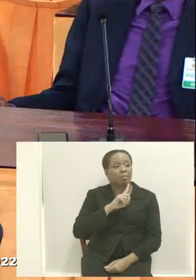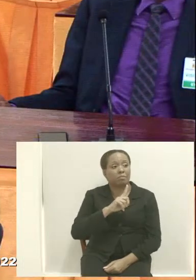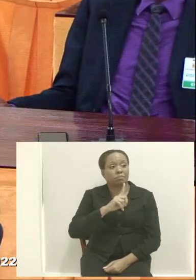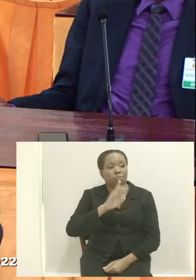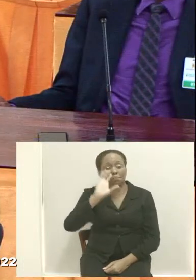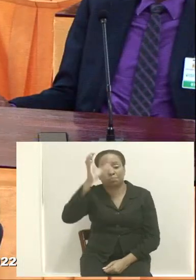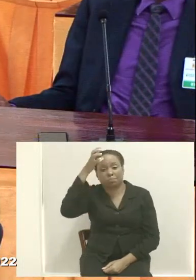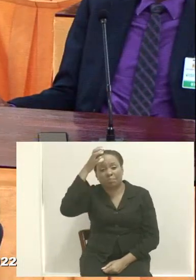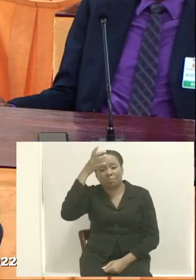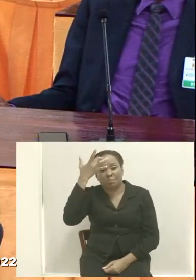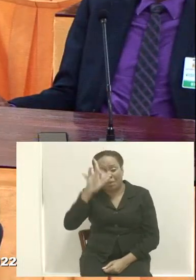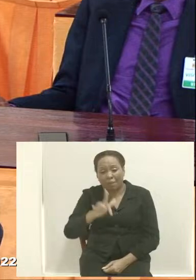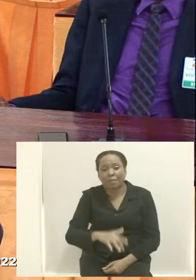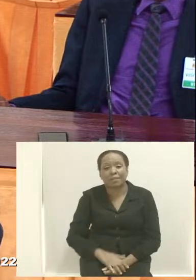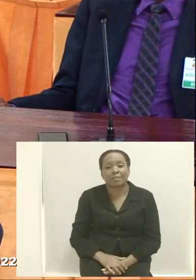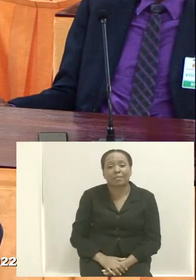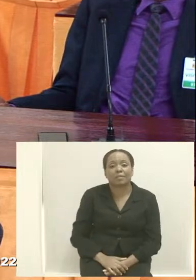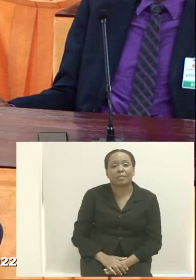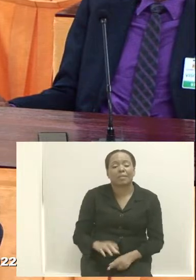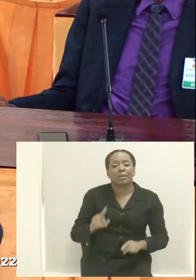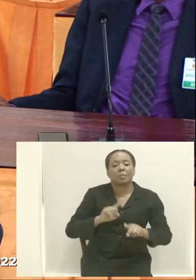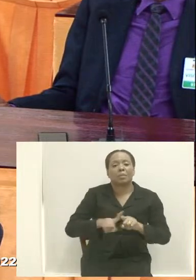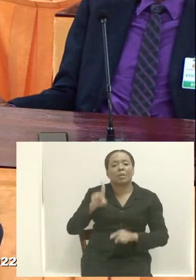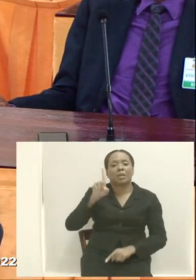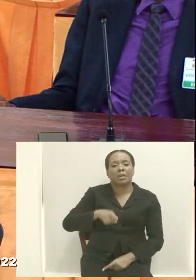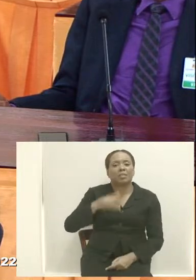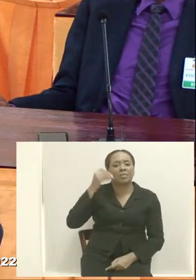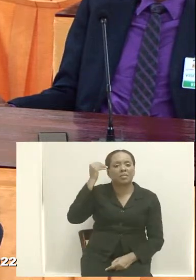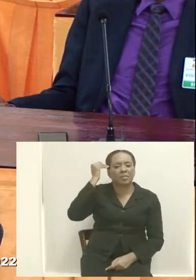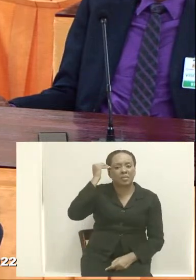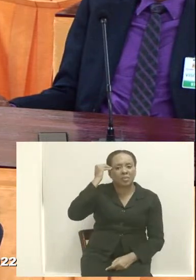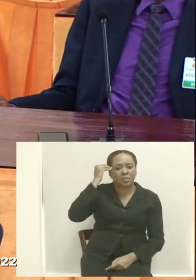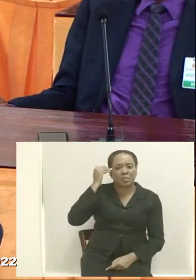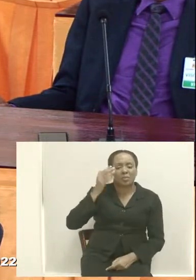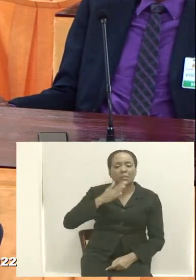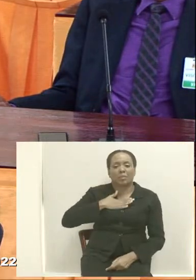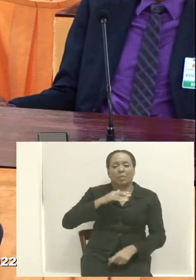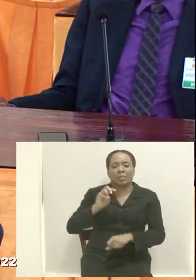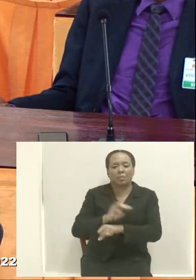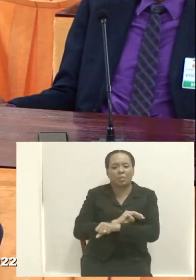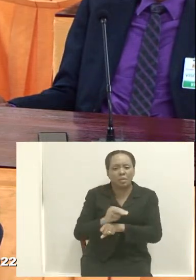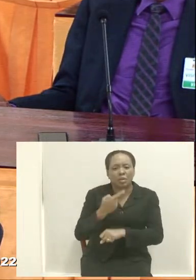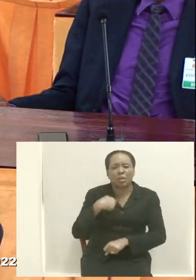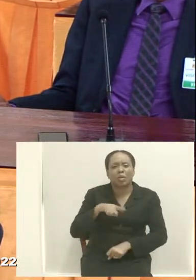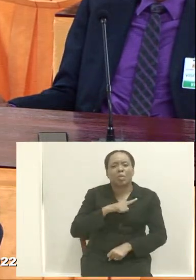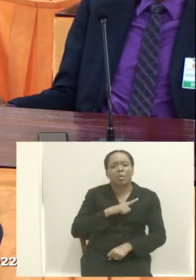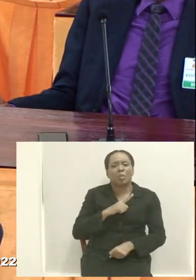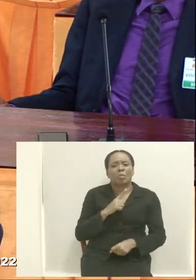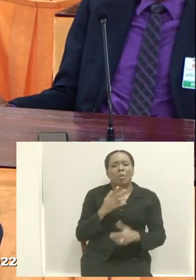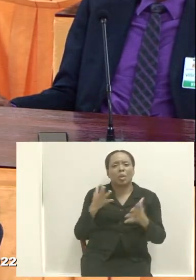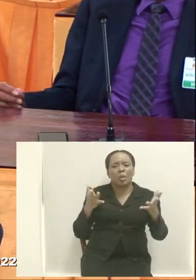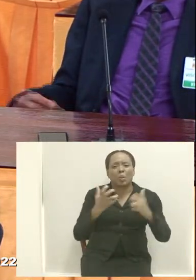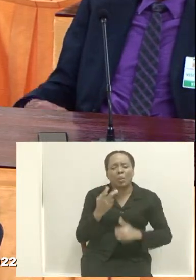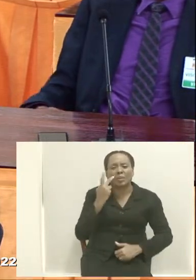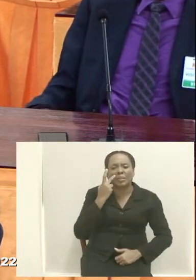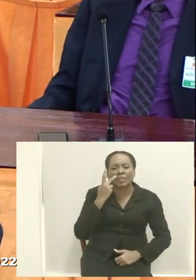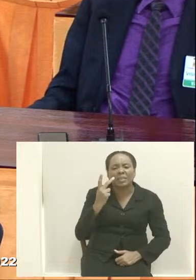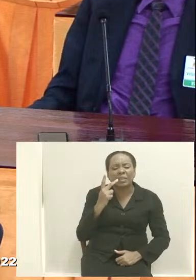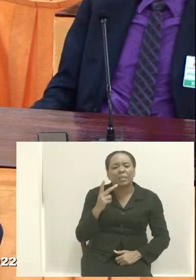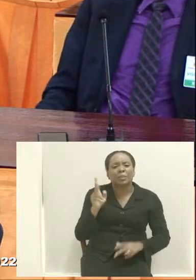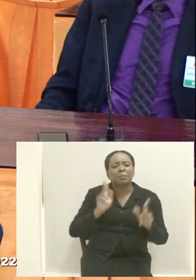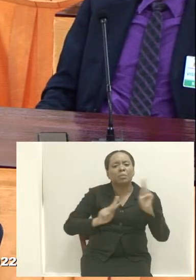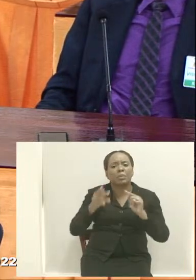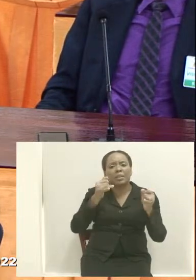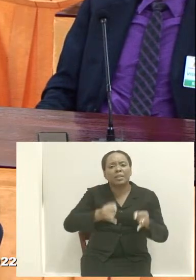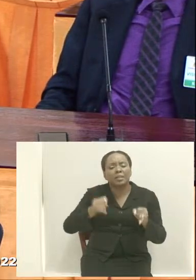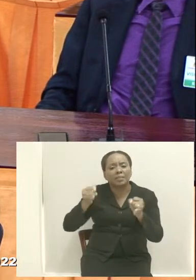in particular, we unleash the skill sets that exist for entrepreneurship. And I think, ma'am, that if you follow the reading,